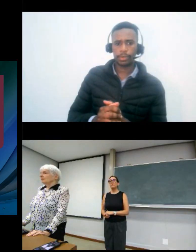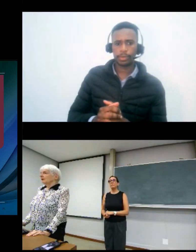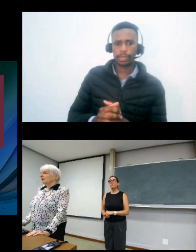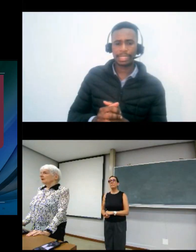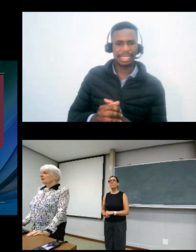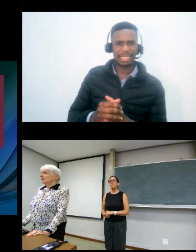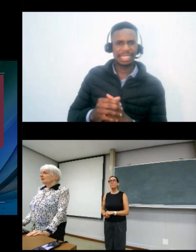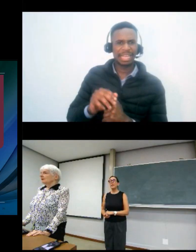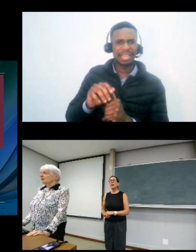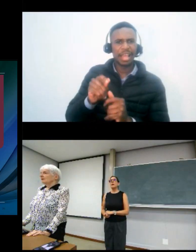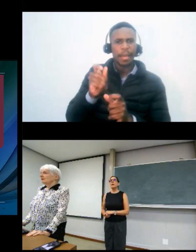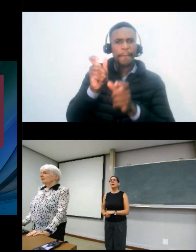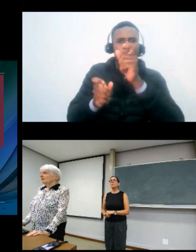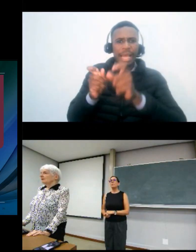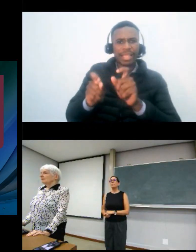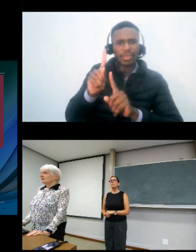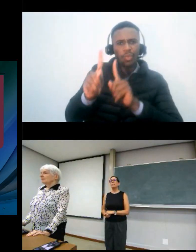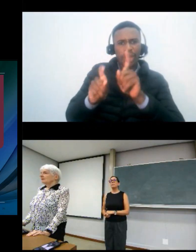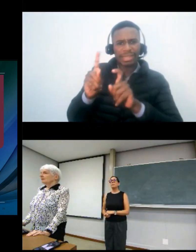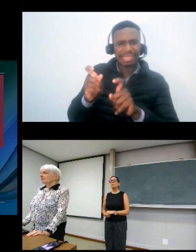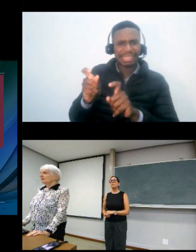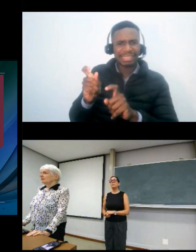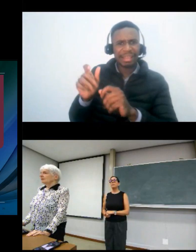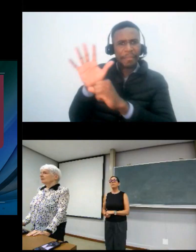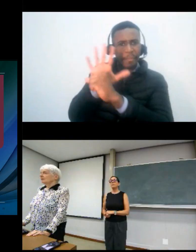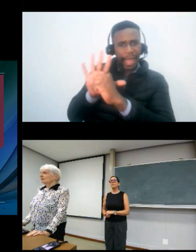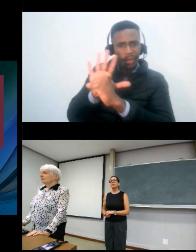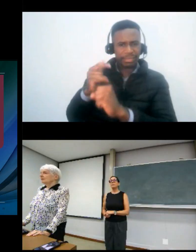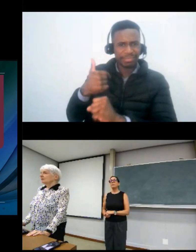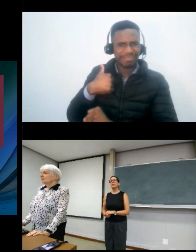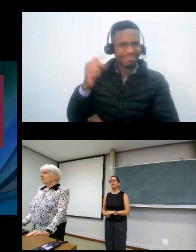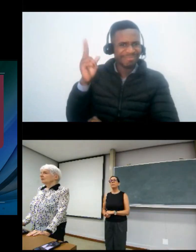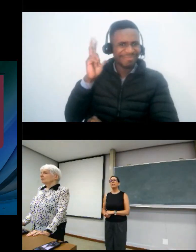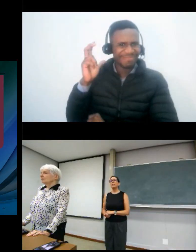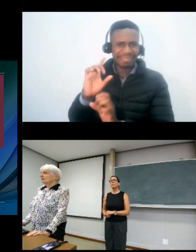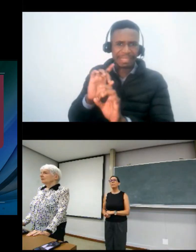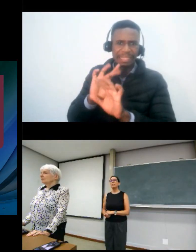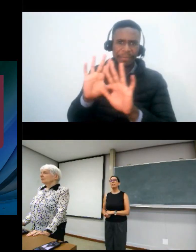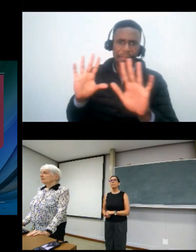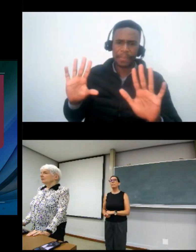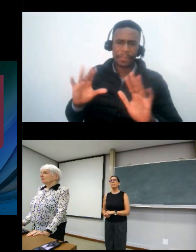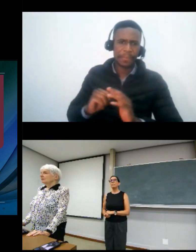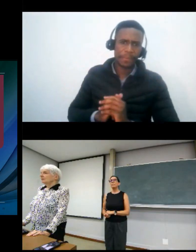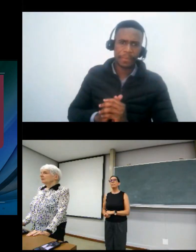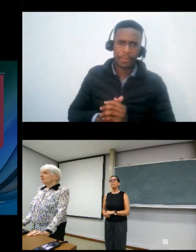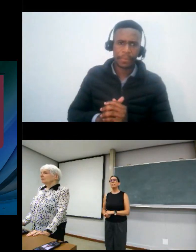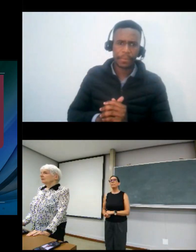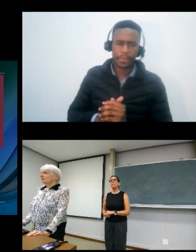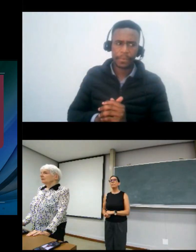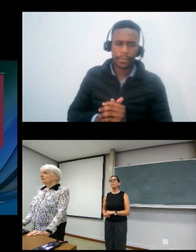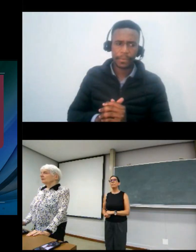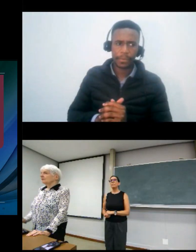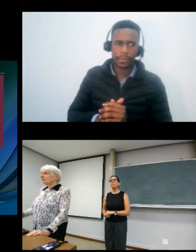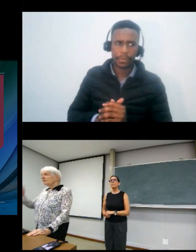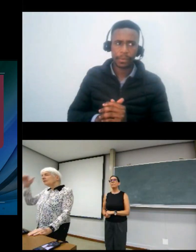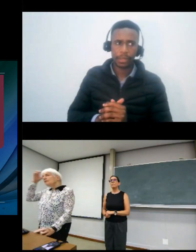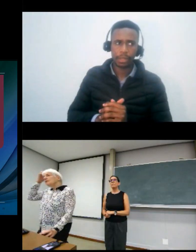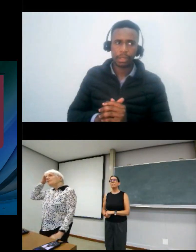the language. But do you have teachers?